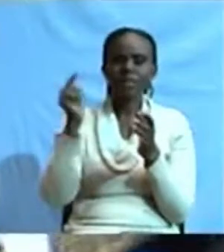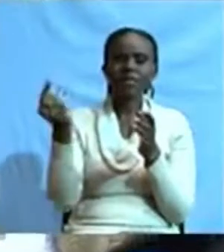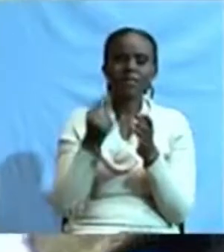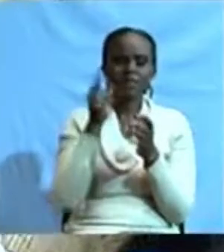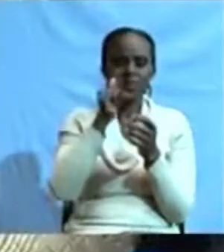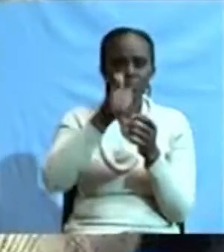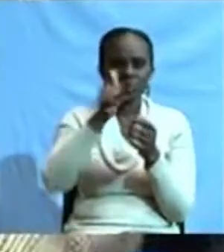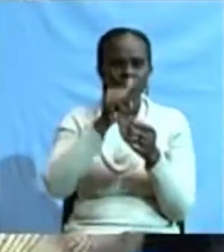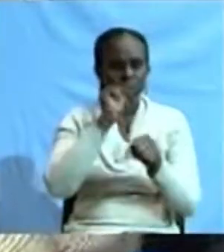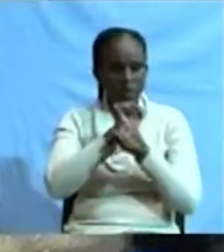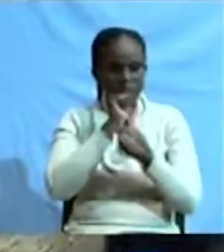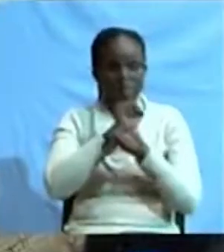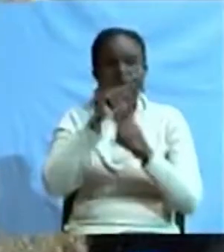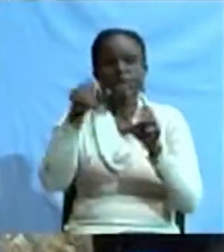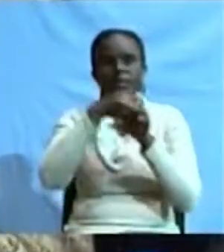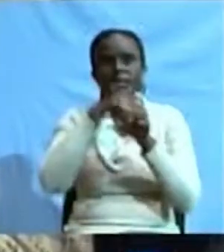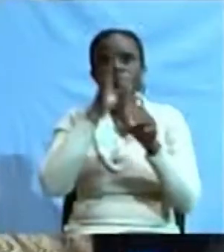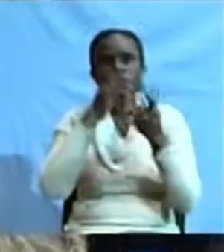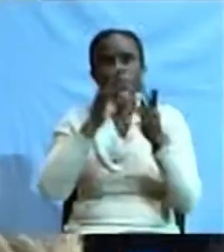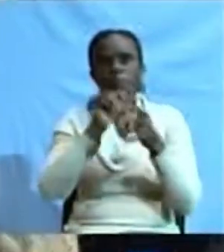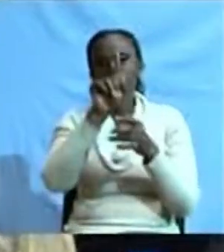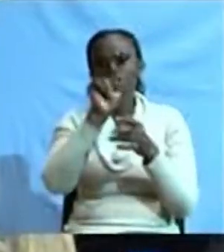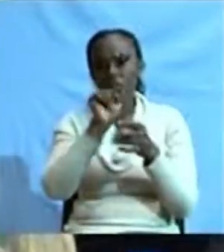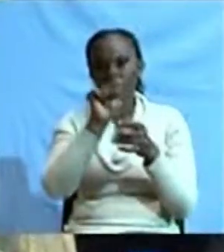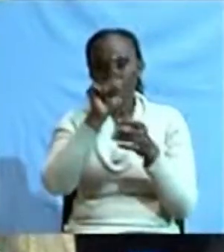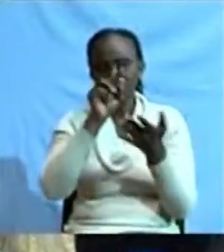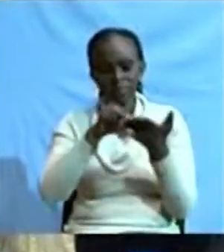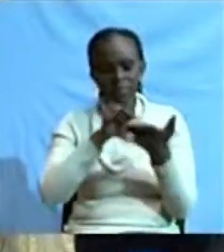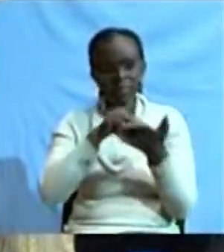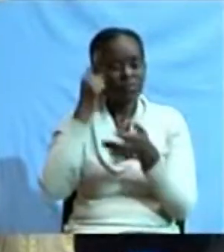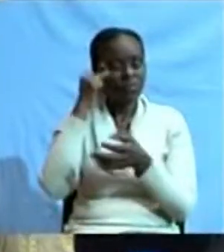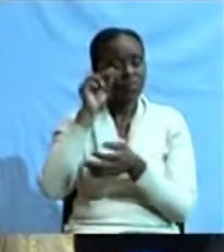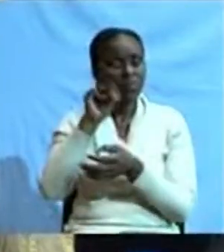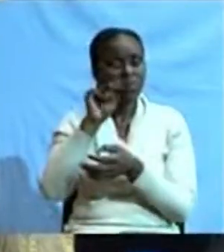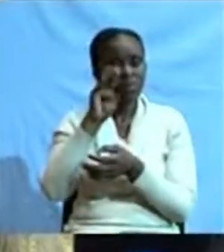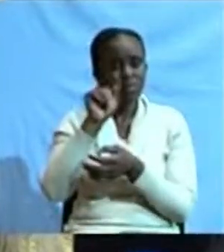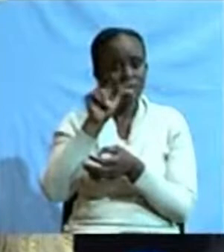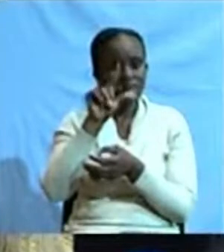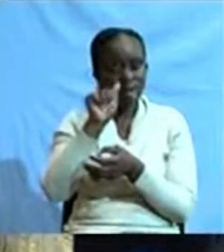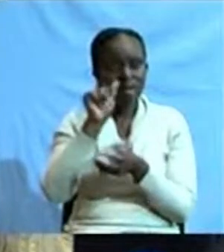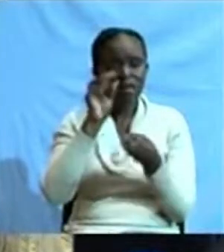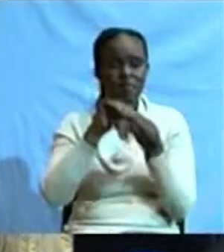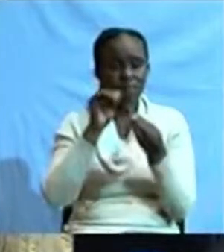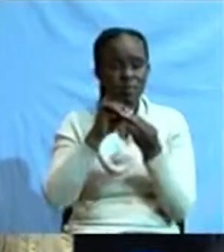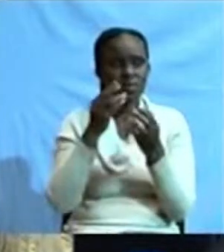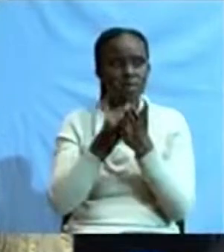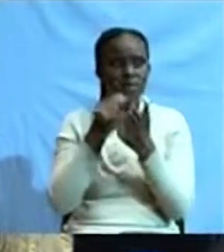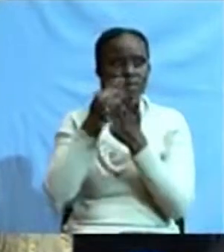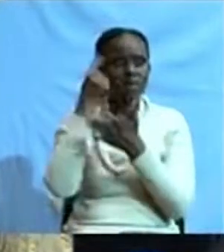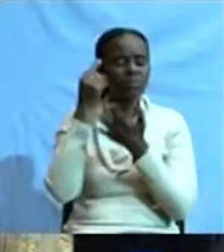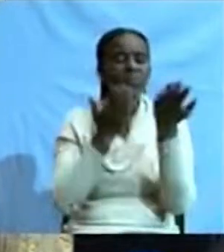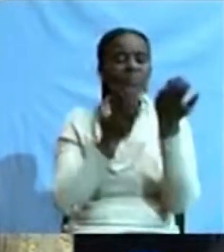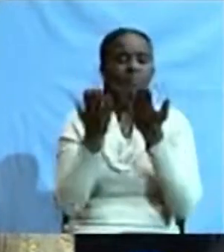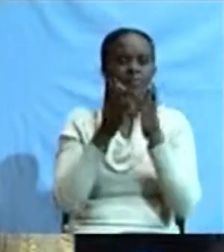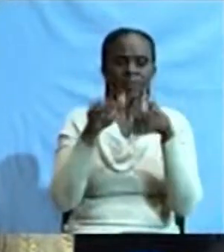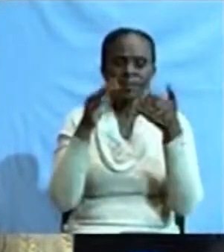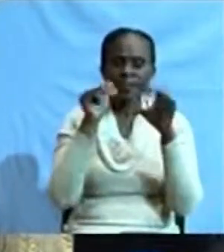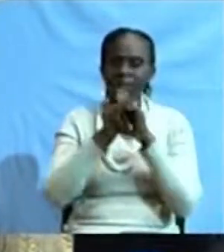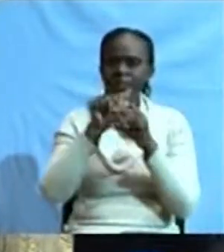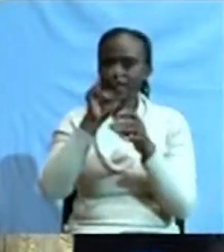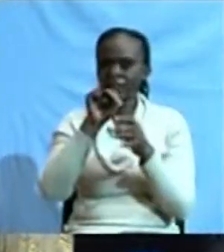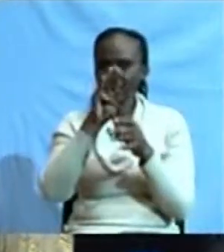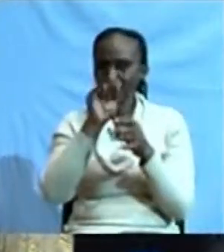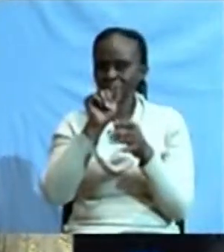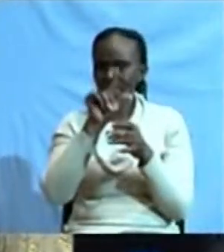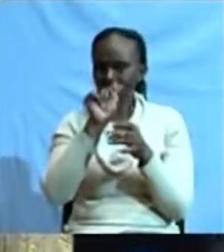because you have done your engagement. 1.1 million for Mbala is a lot of money for services to be provided in Mbala. And